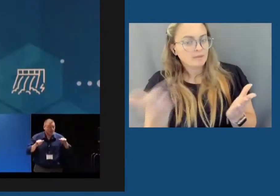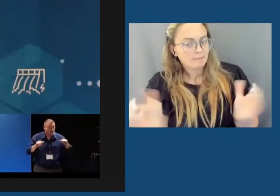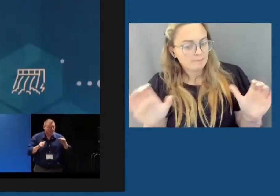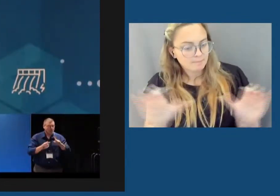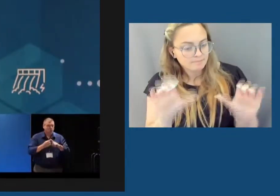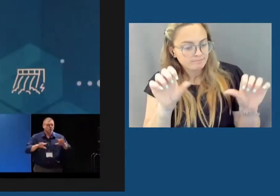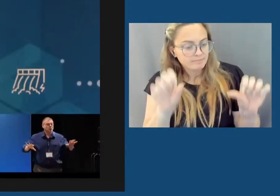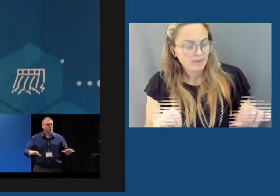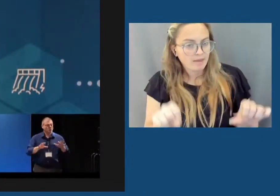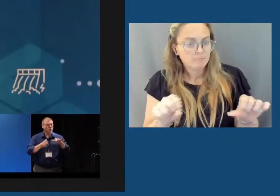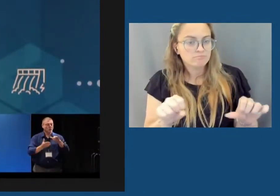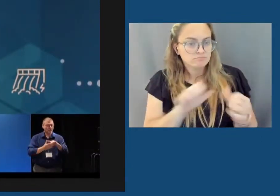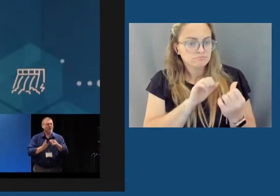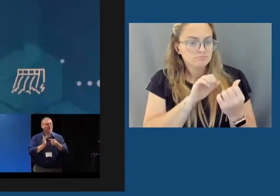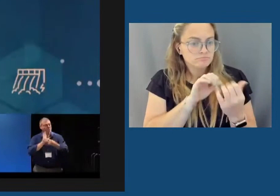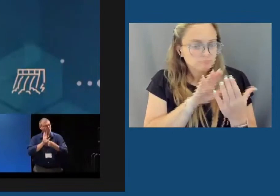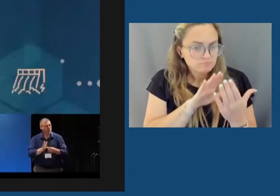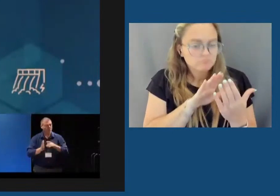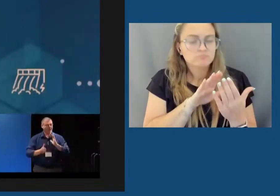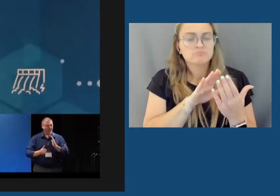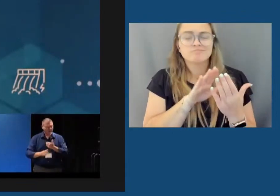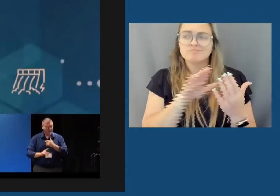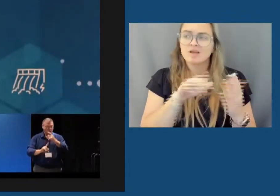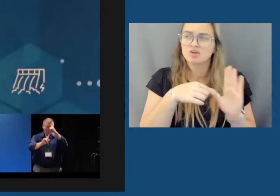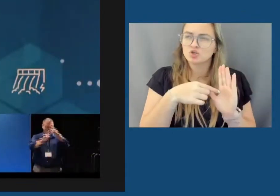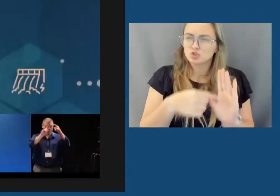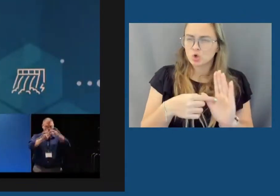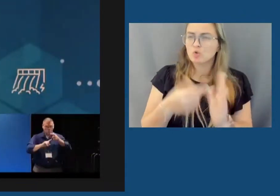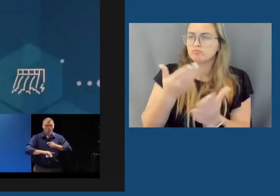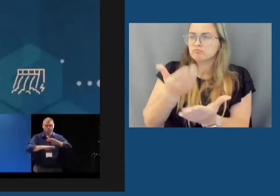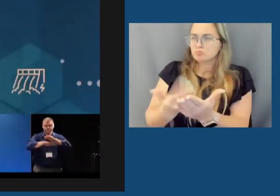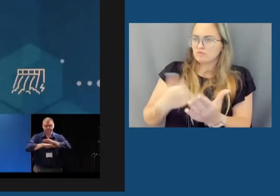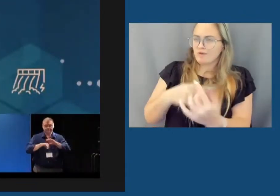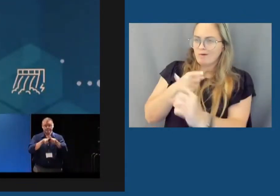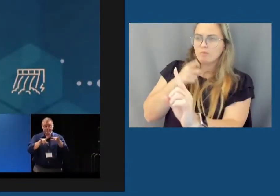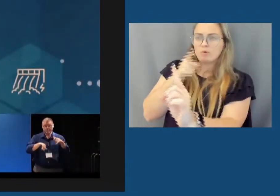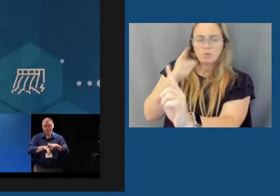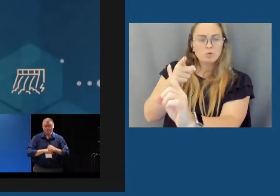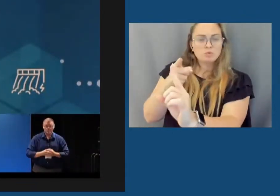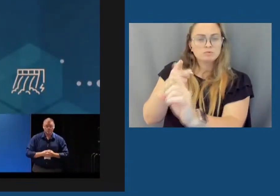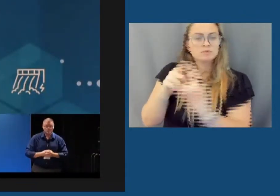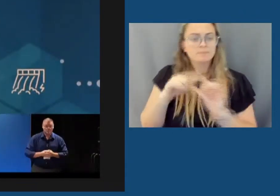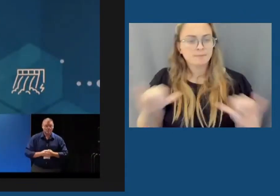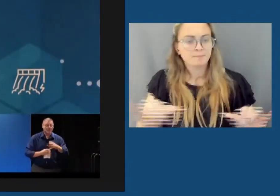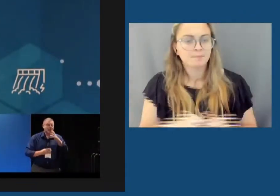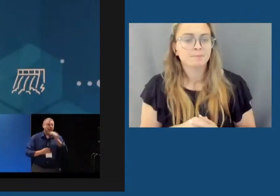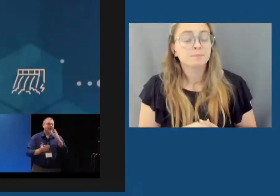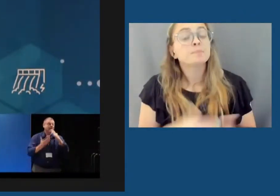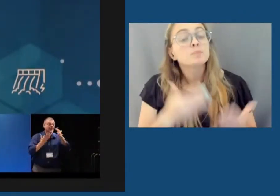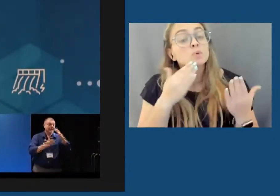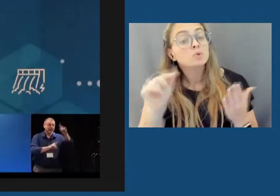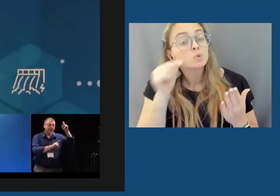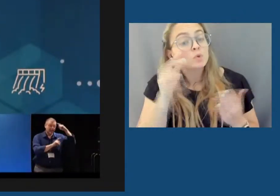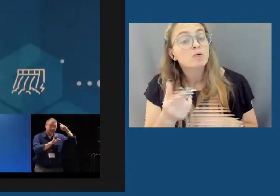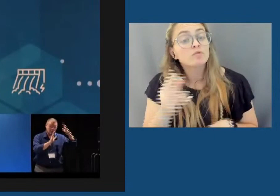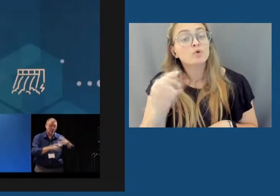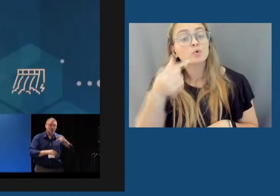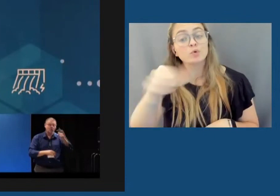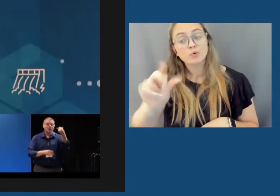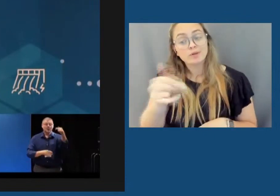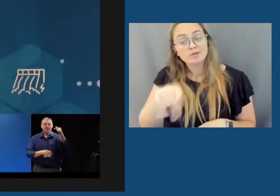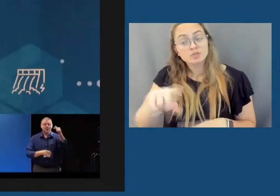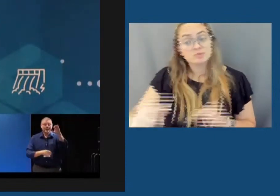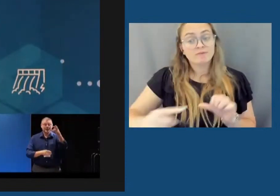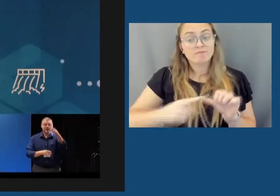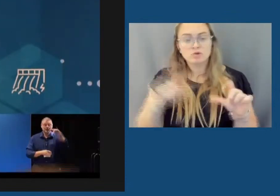a manner that reflects our Climate Act goals at the same time. And certainly, thanks to Governor Hochul, Green Chips is the first